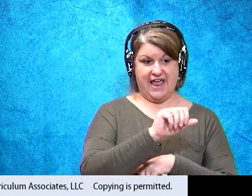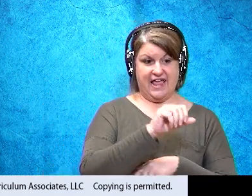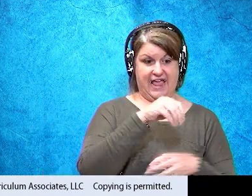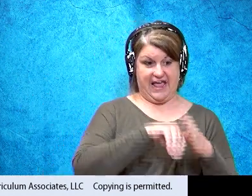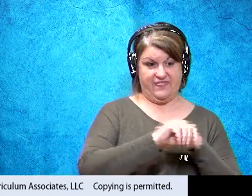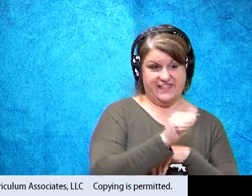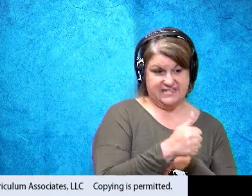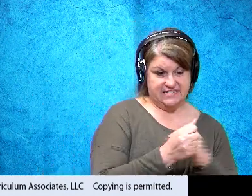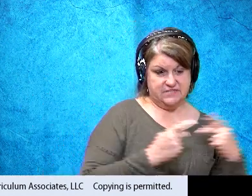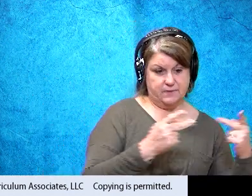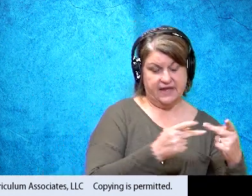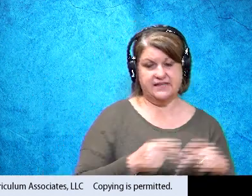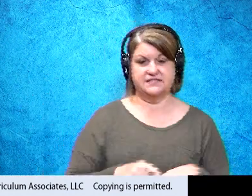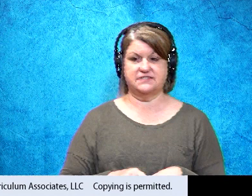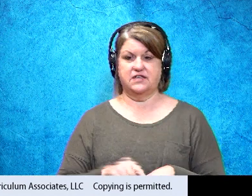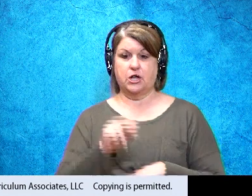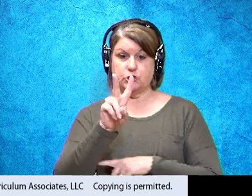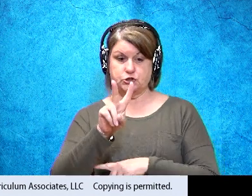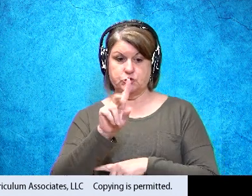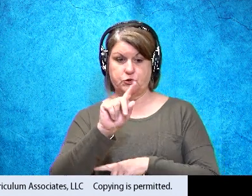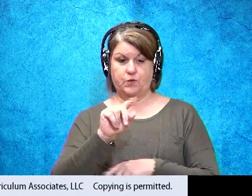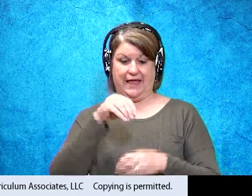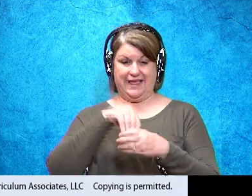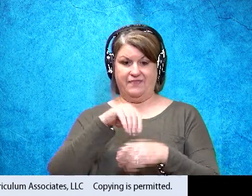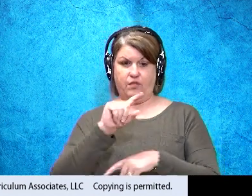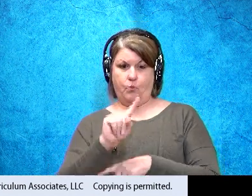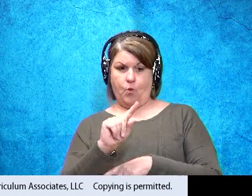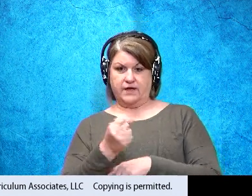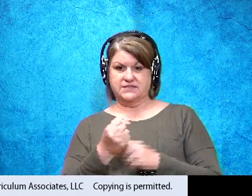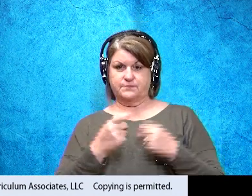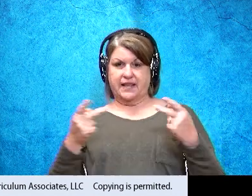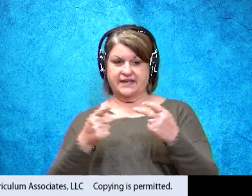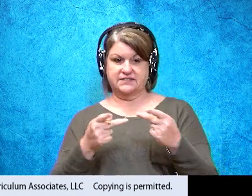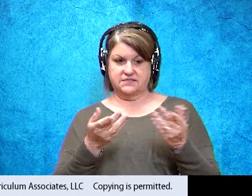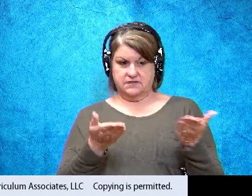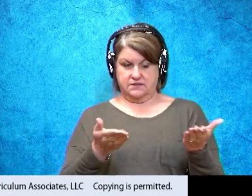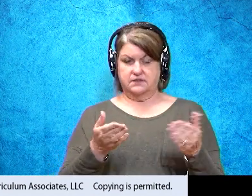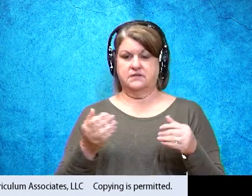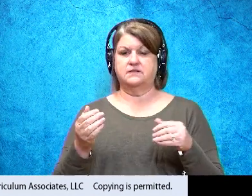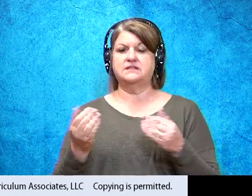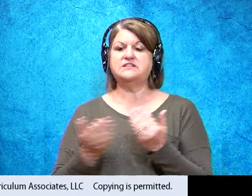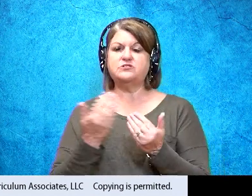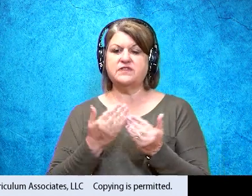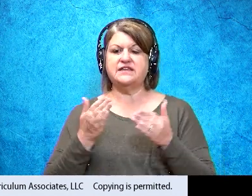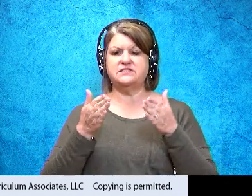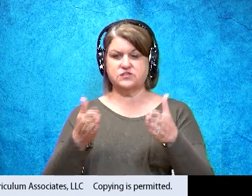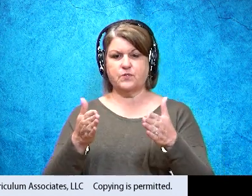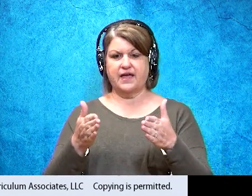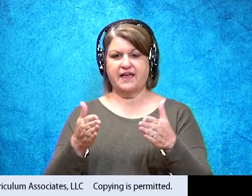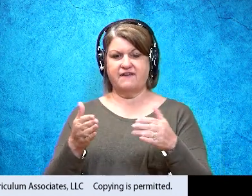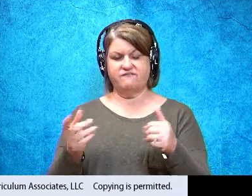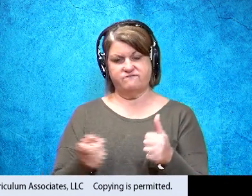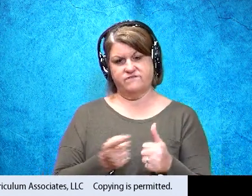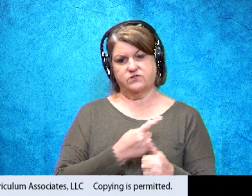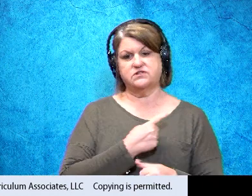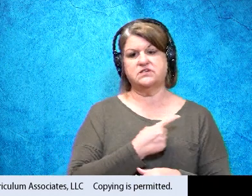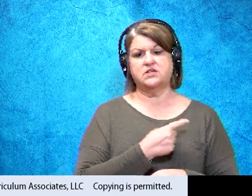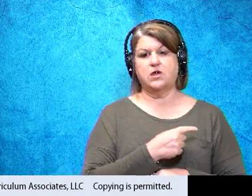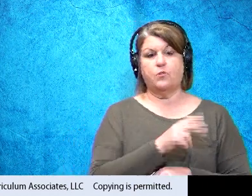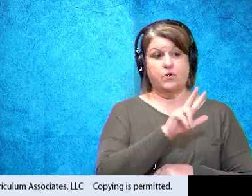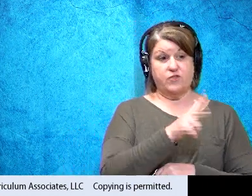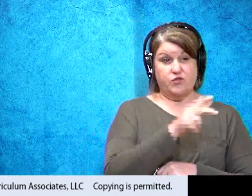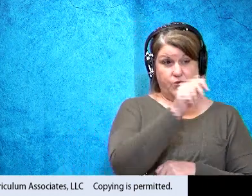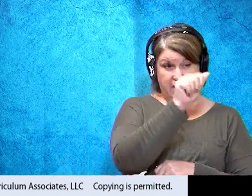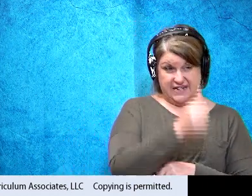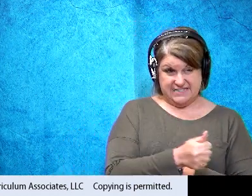in the ones place. Let's do it the simplest way first. With our 3 tens